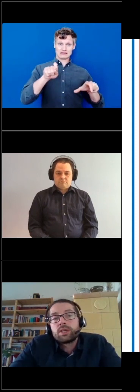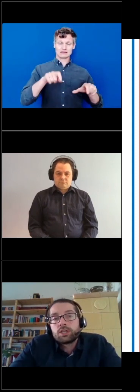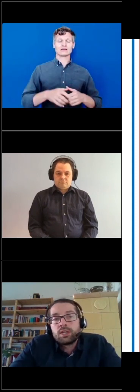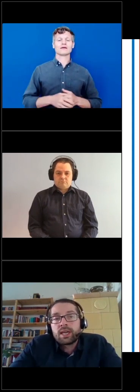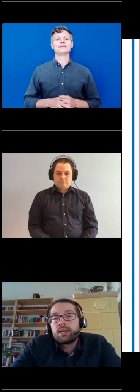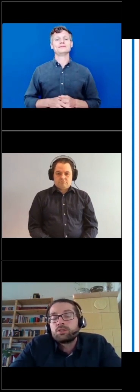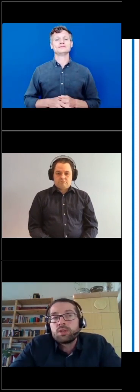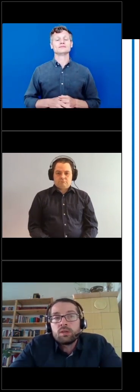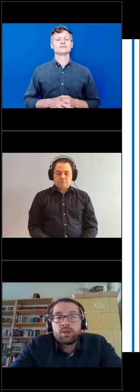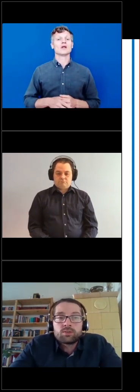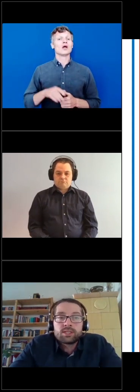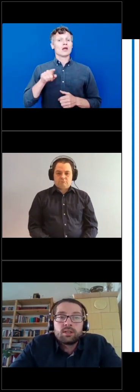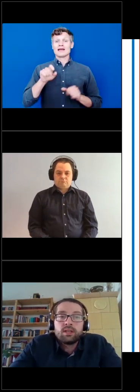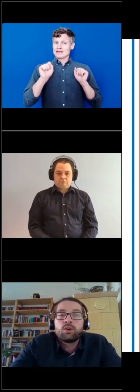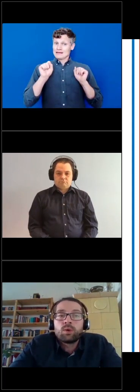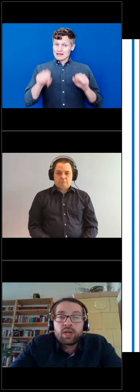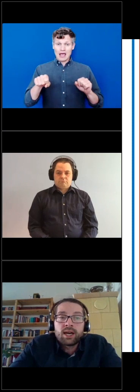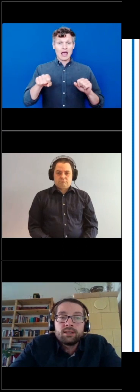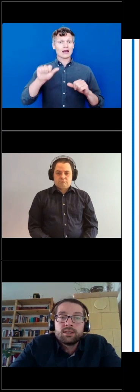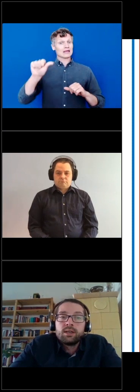us the question again to the email address